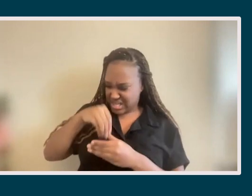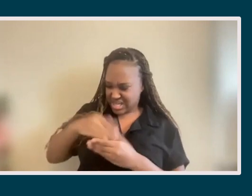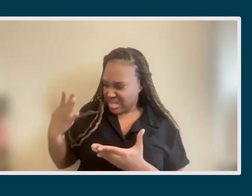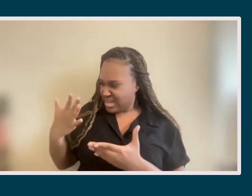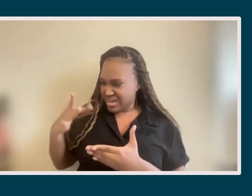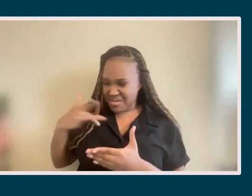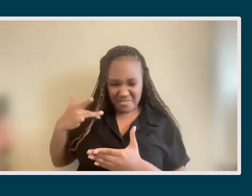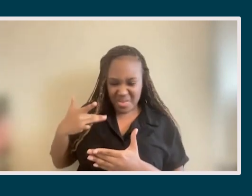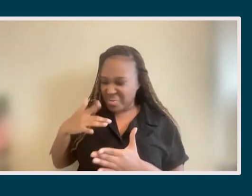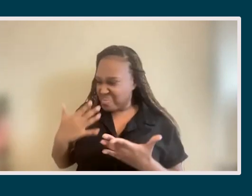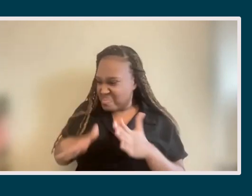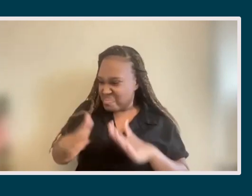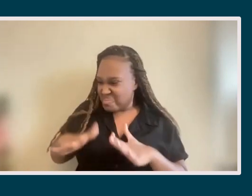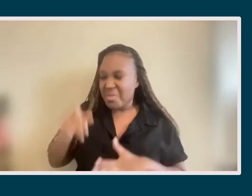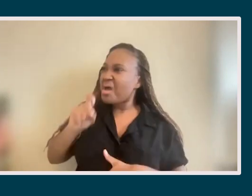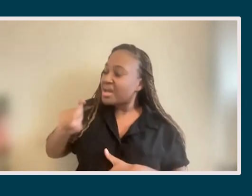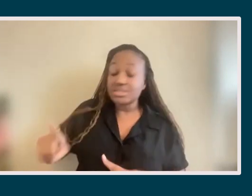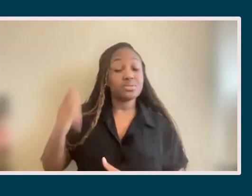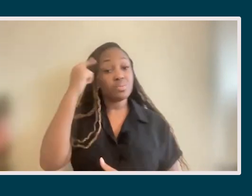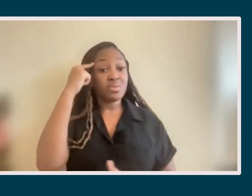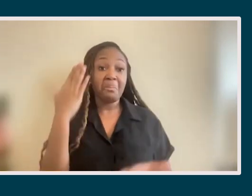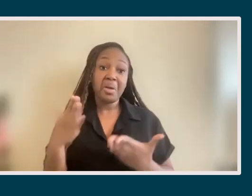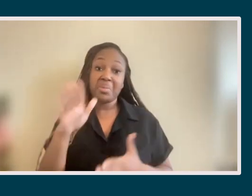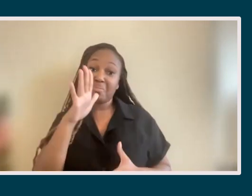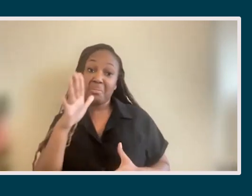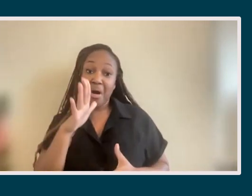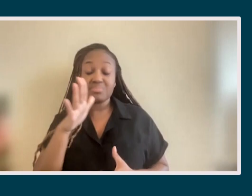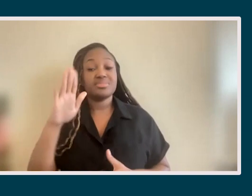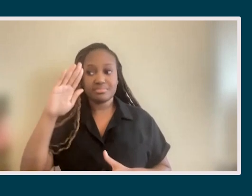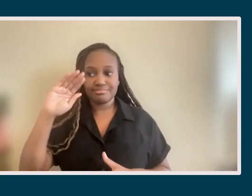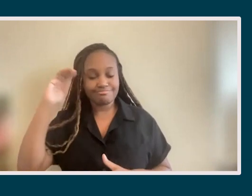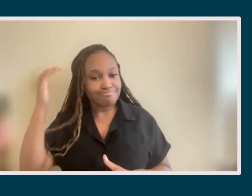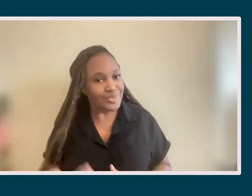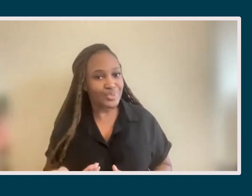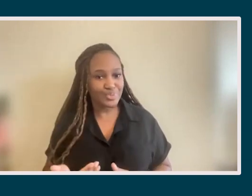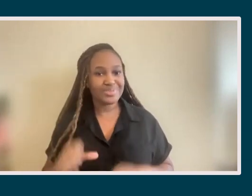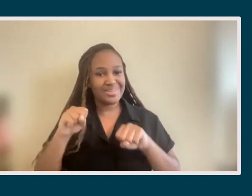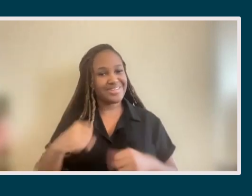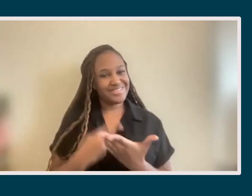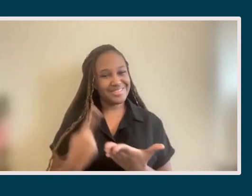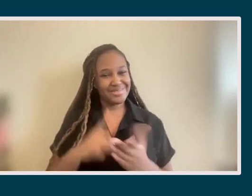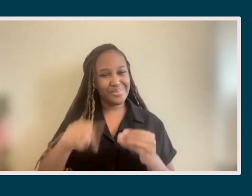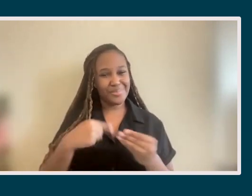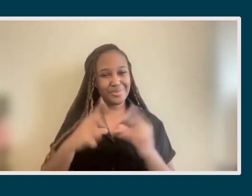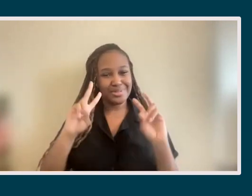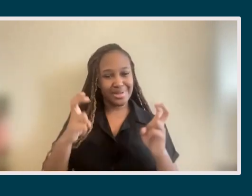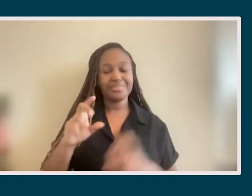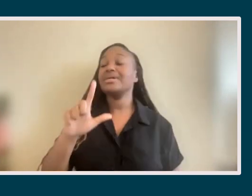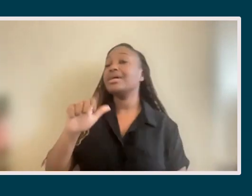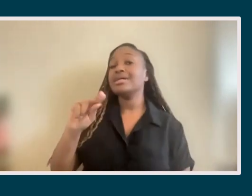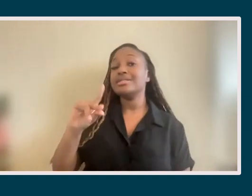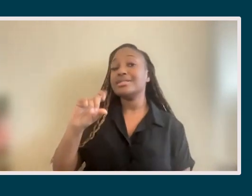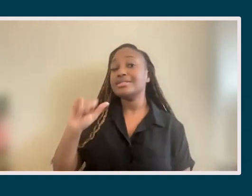let's bring them on. Yeah, this is Lindsey. Laura, do you think that you and I are the only